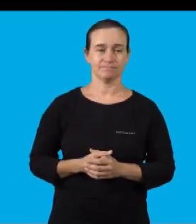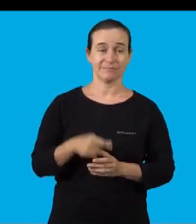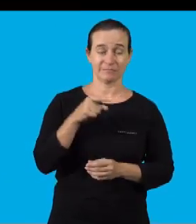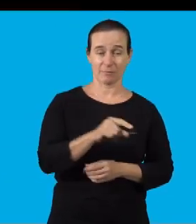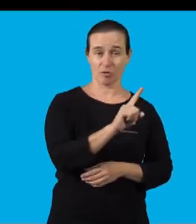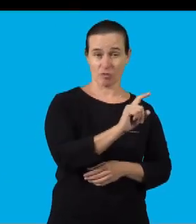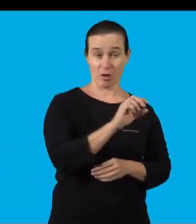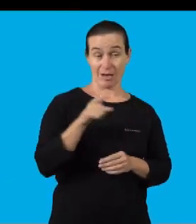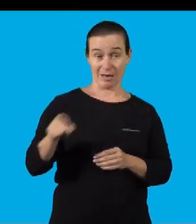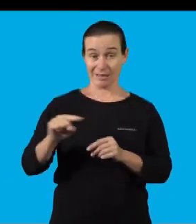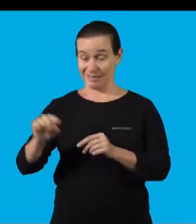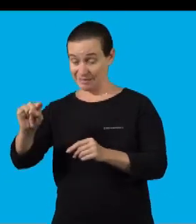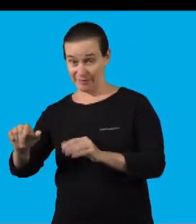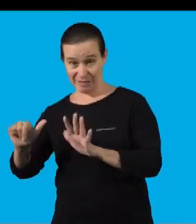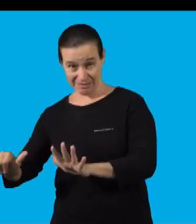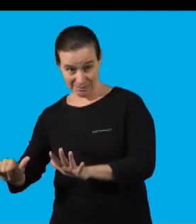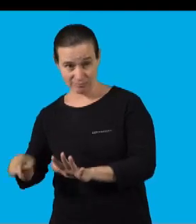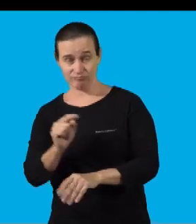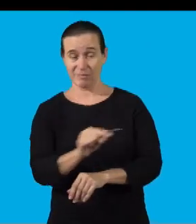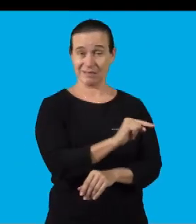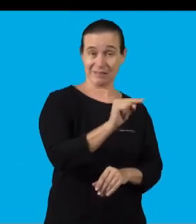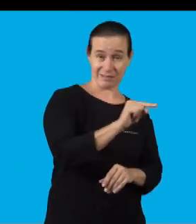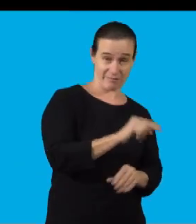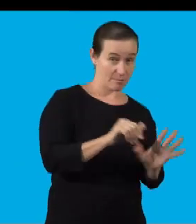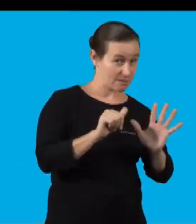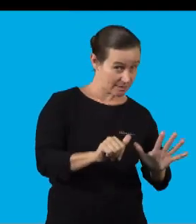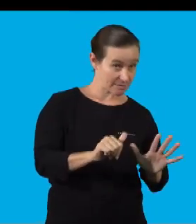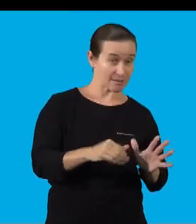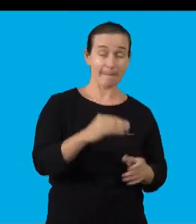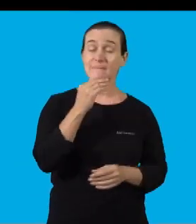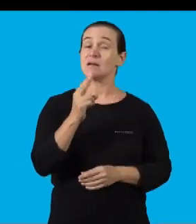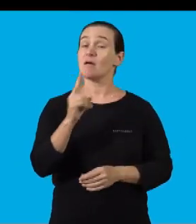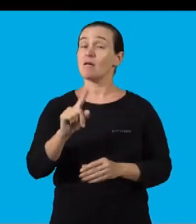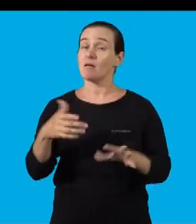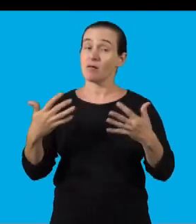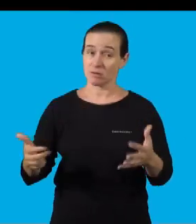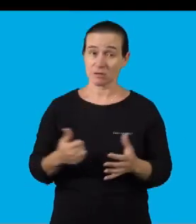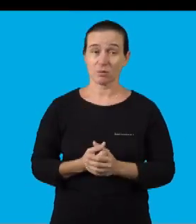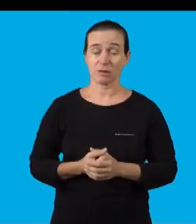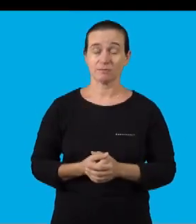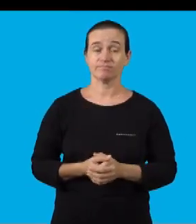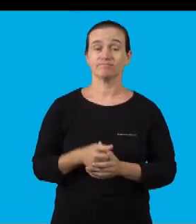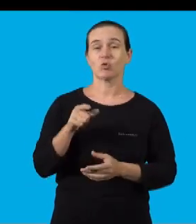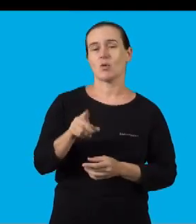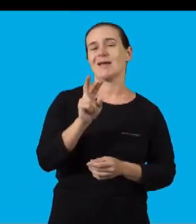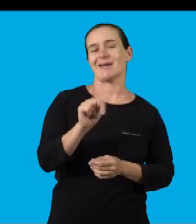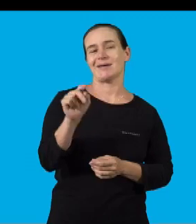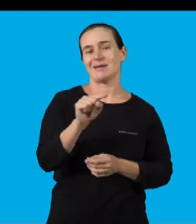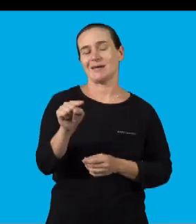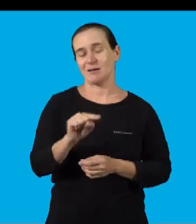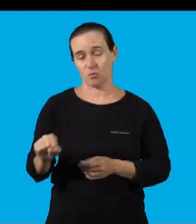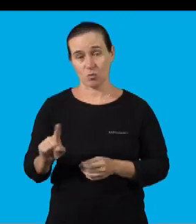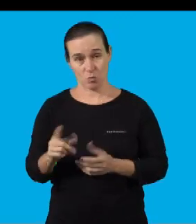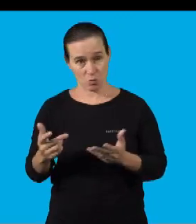side. And if we divide both sides by 6, we know that our answer or our value for